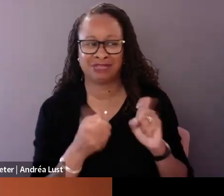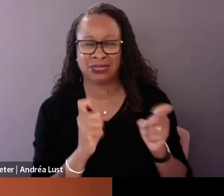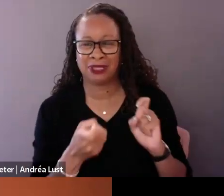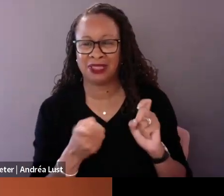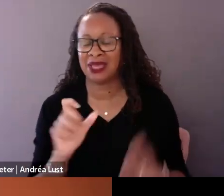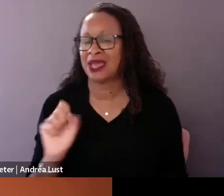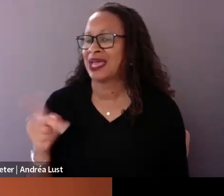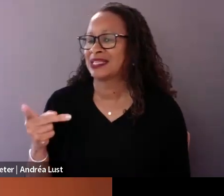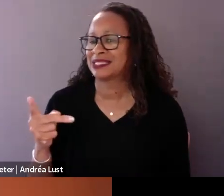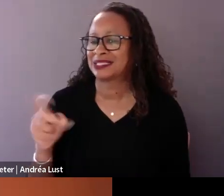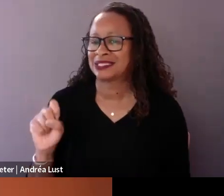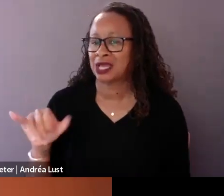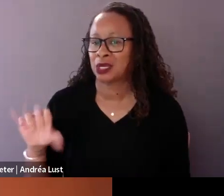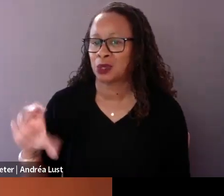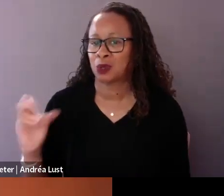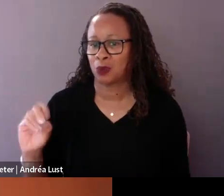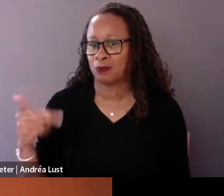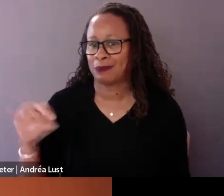psychopath like Larry Ray.